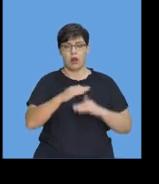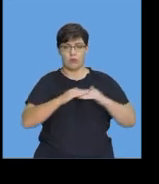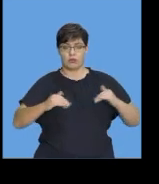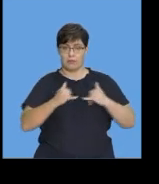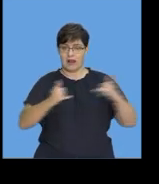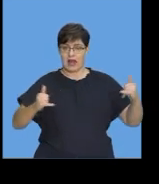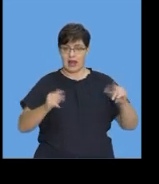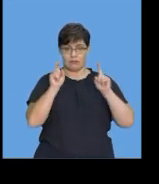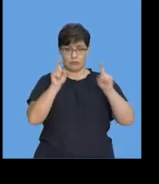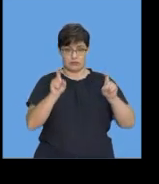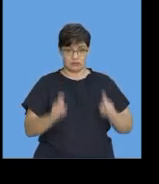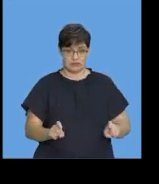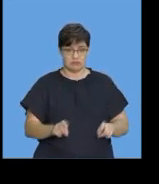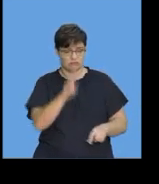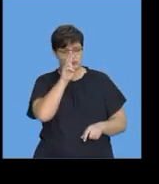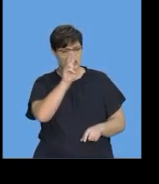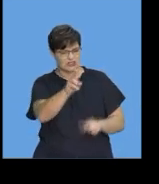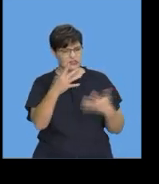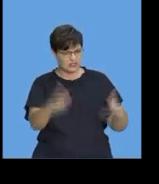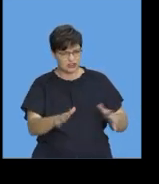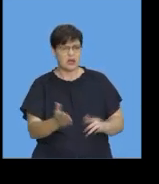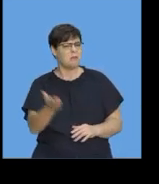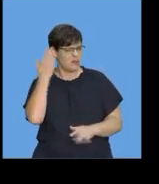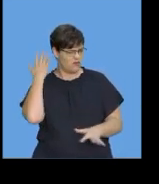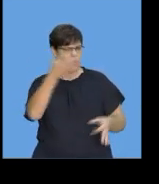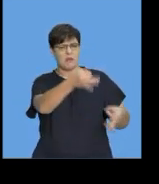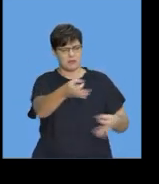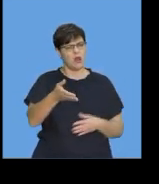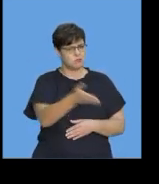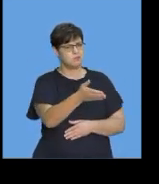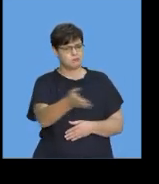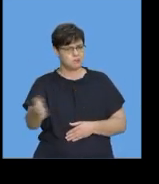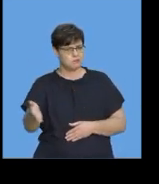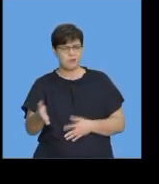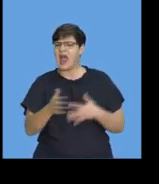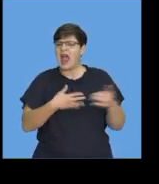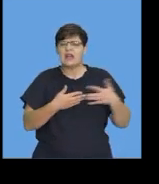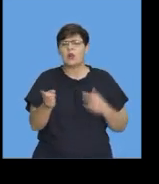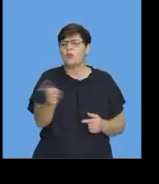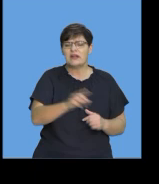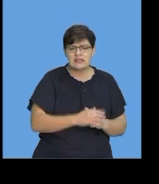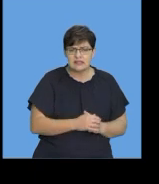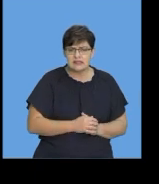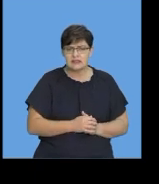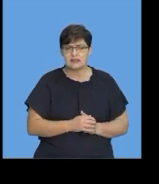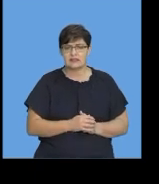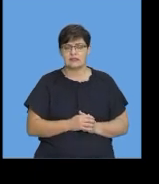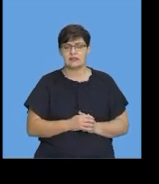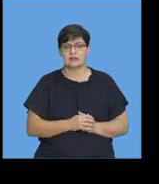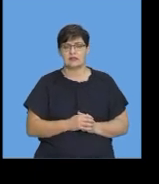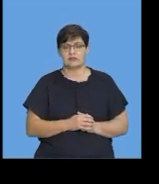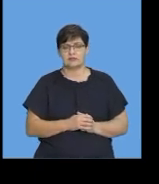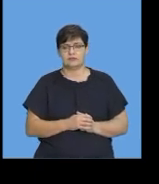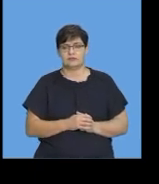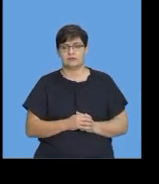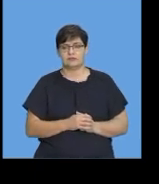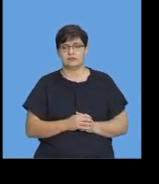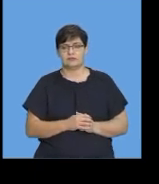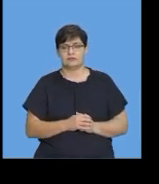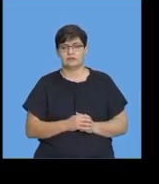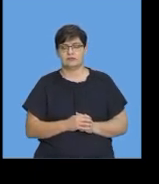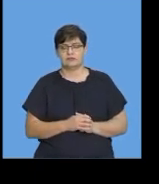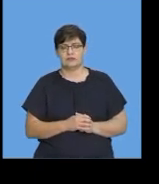line principle, right? You've seen it. You may have seen it in past papers as well. What does it deal with? It talks about the